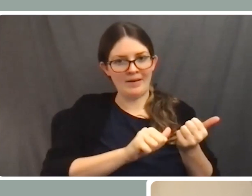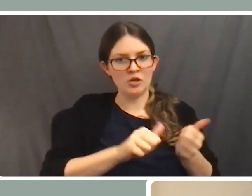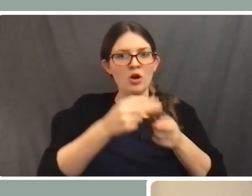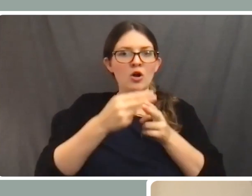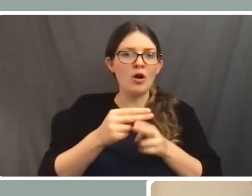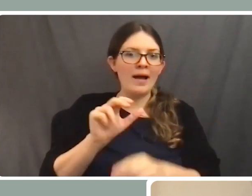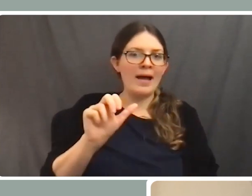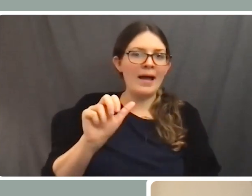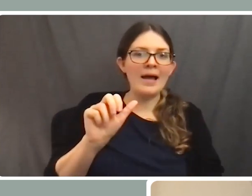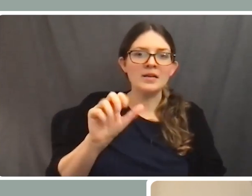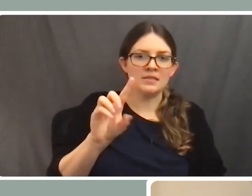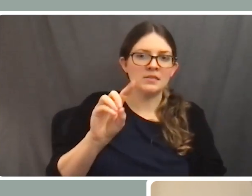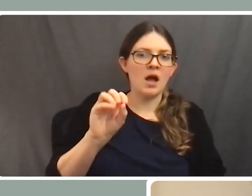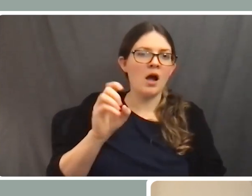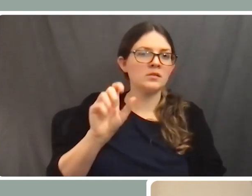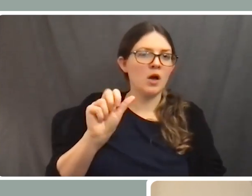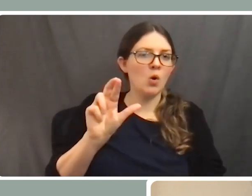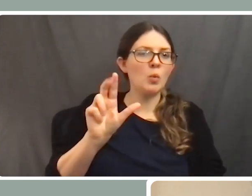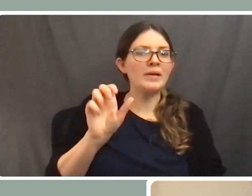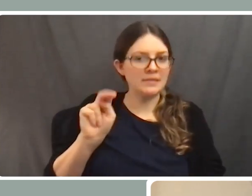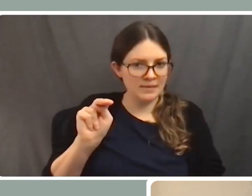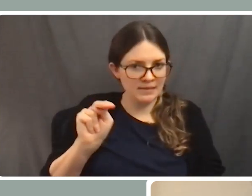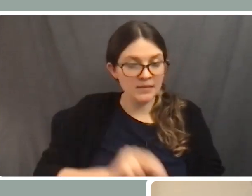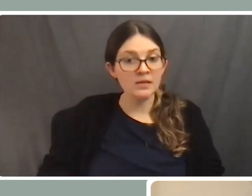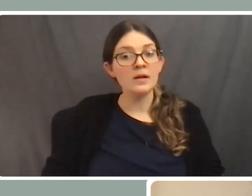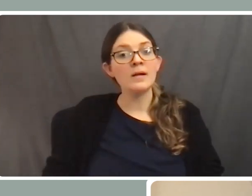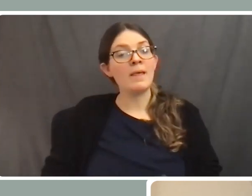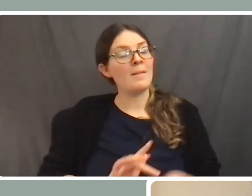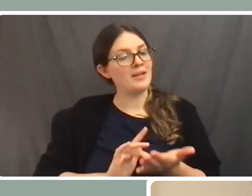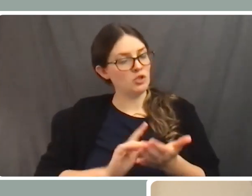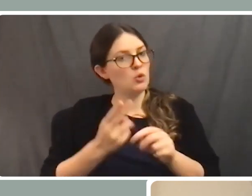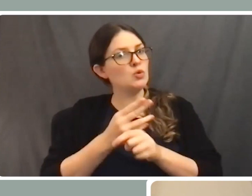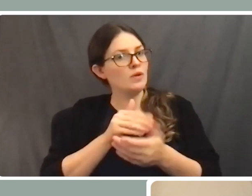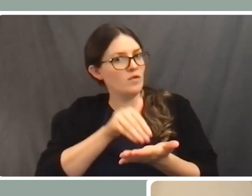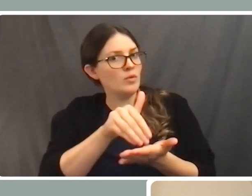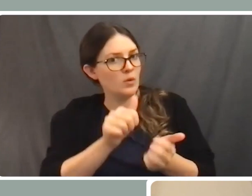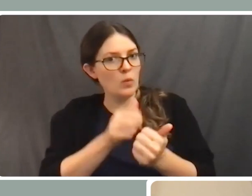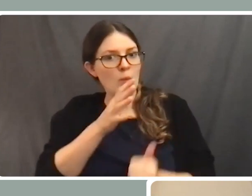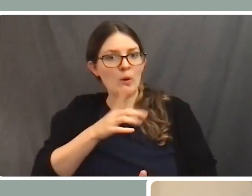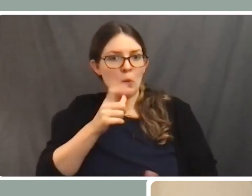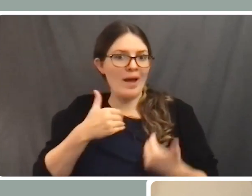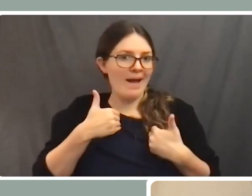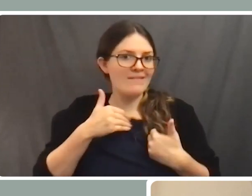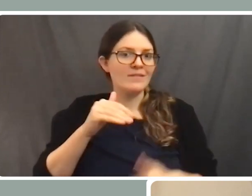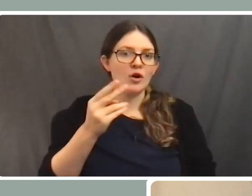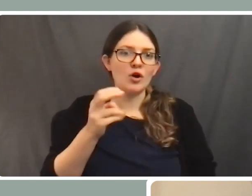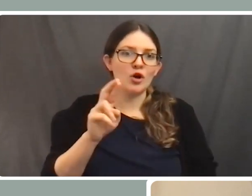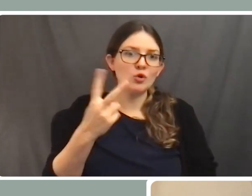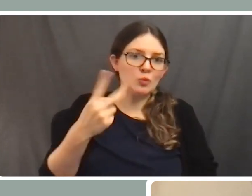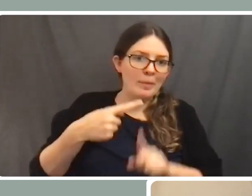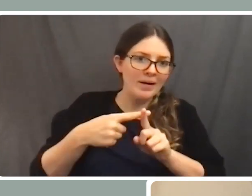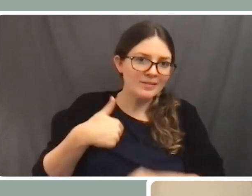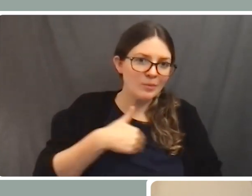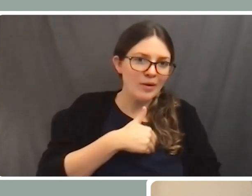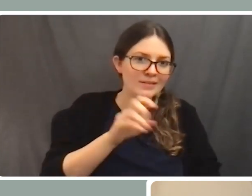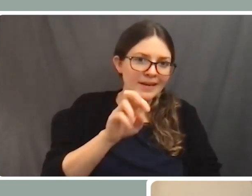or doxorubicin. And that is a drug that we use pretty frequently in women with HER2-positive breast cancer. It's a drug we use frequently in all